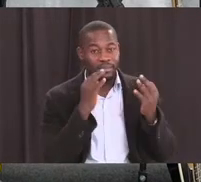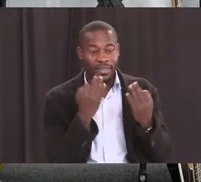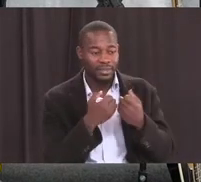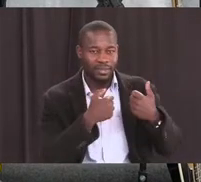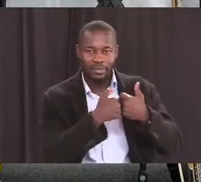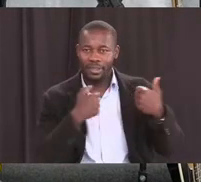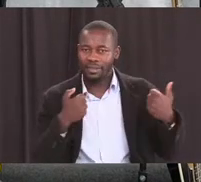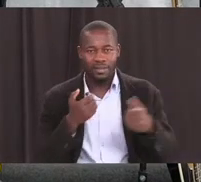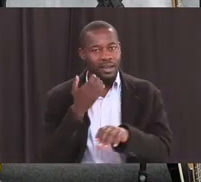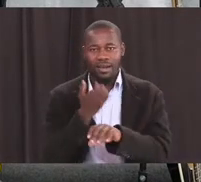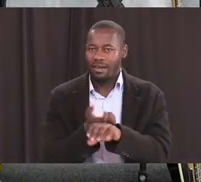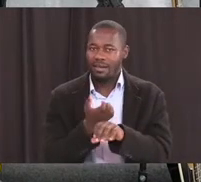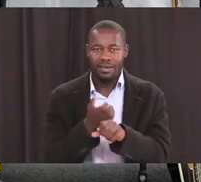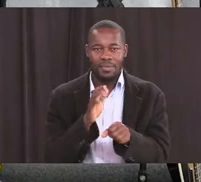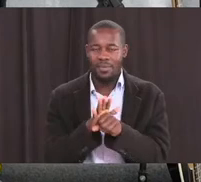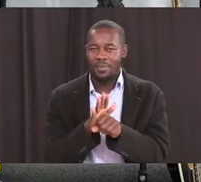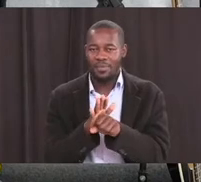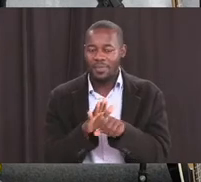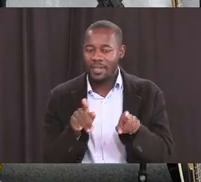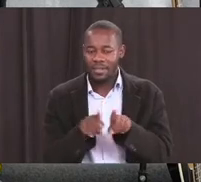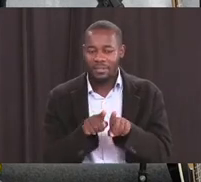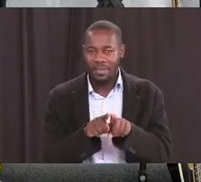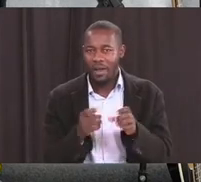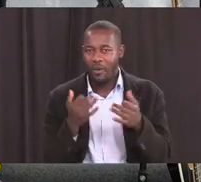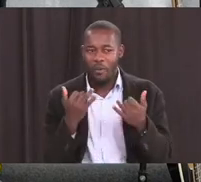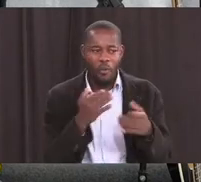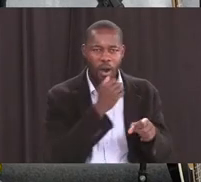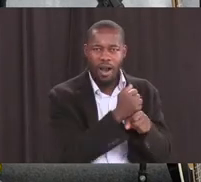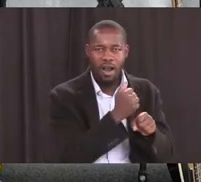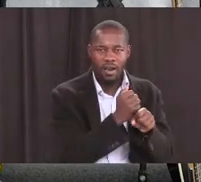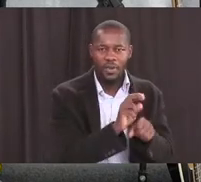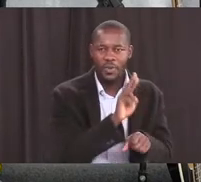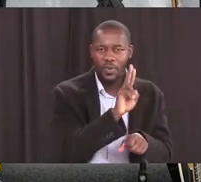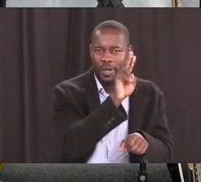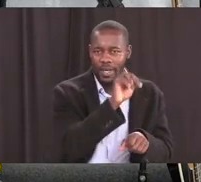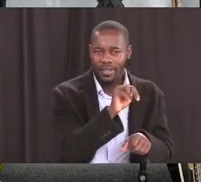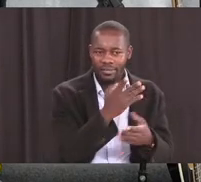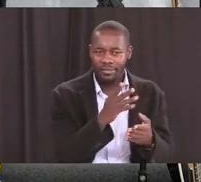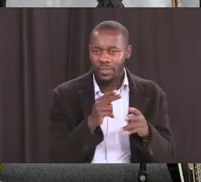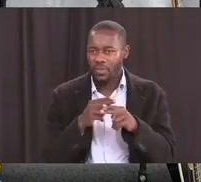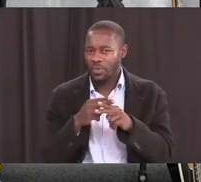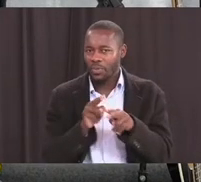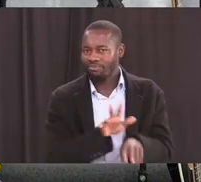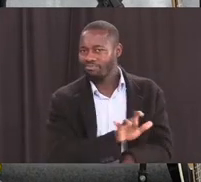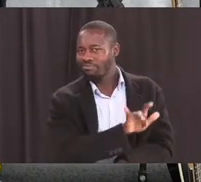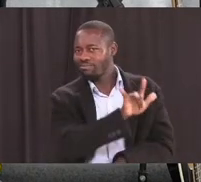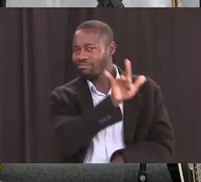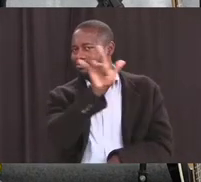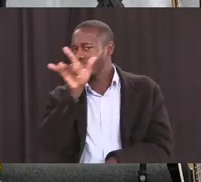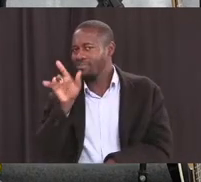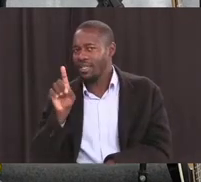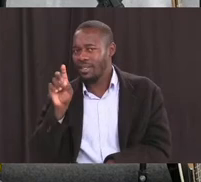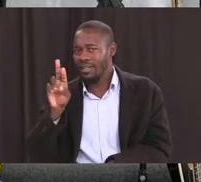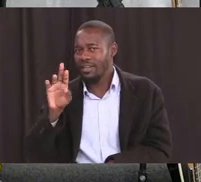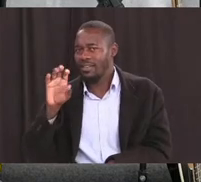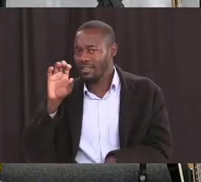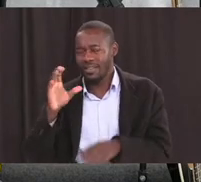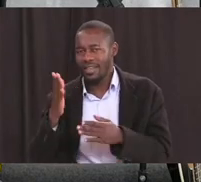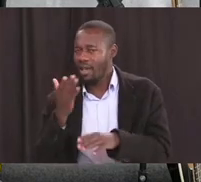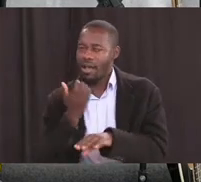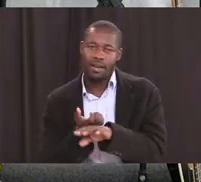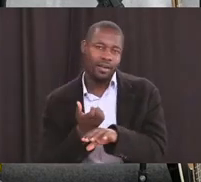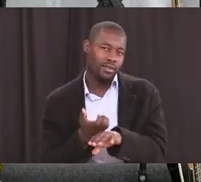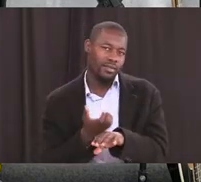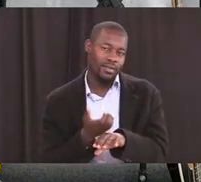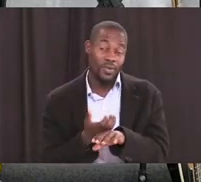His dad currently works for the UN and is in the DRC, and his mom is here and his siblings. So it's not going to be